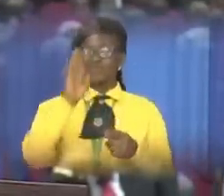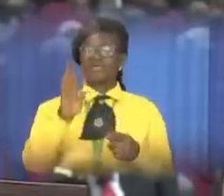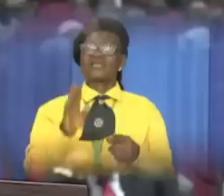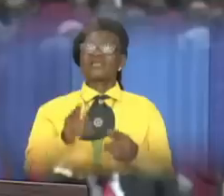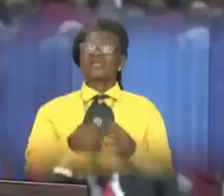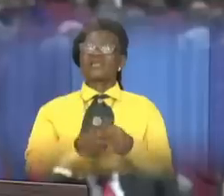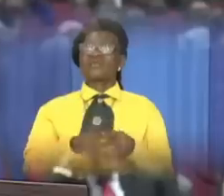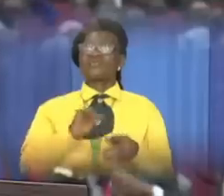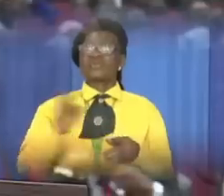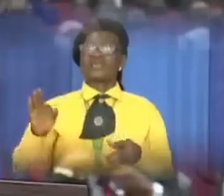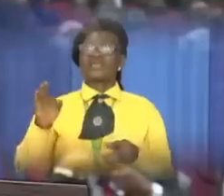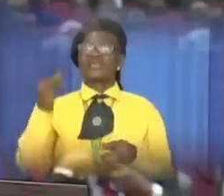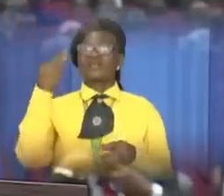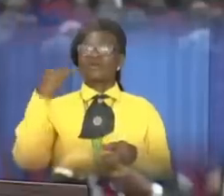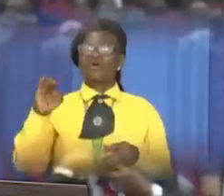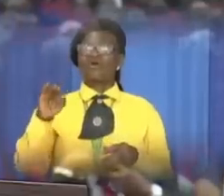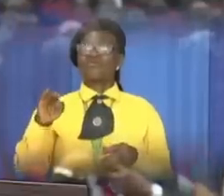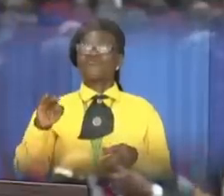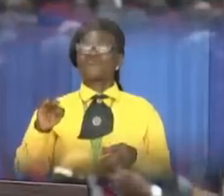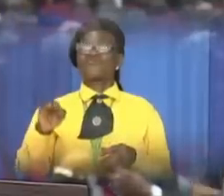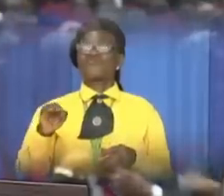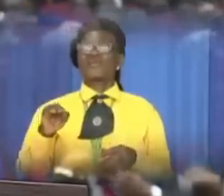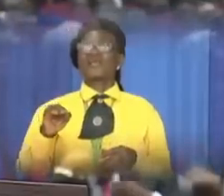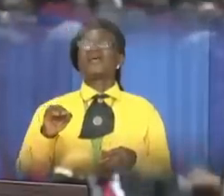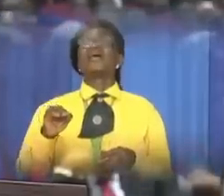particularly when that year is a leap year,